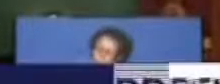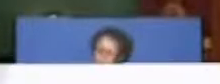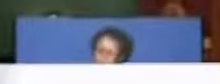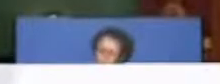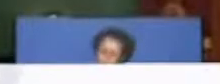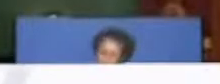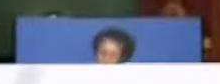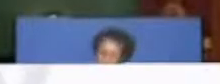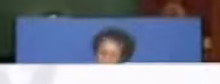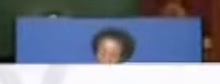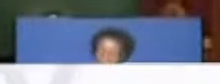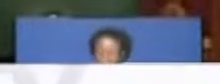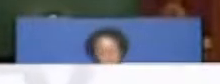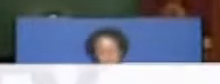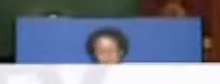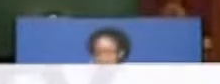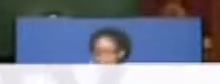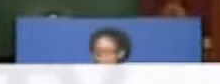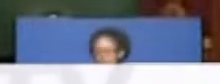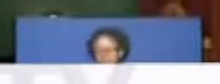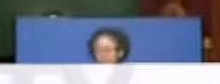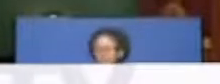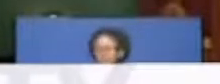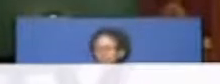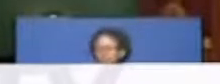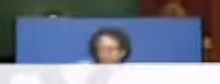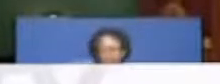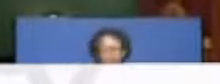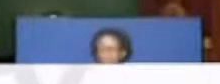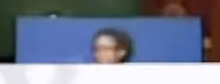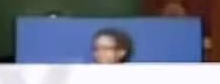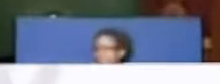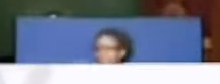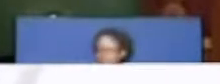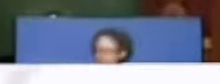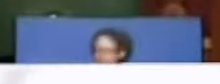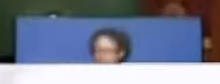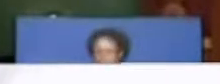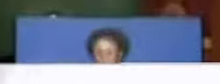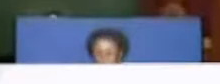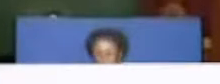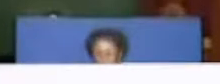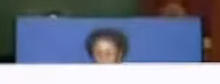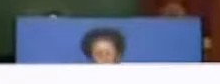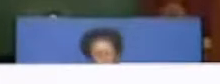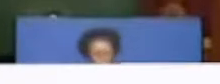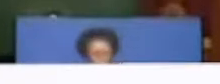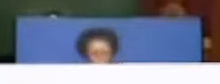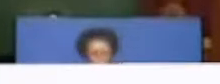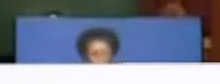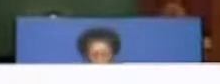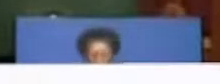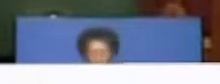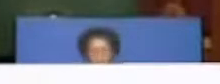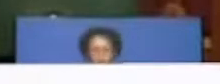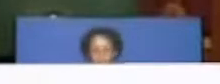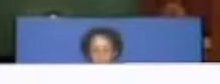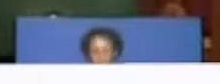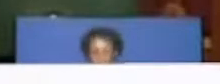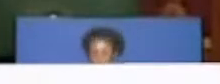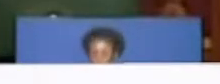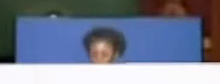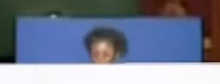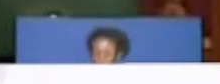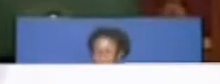would have to be adapted to a new normal where every Kenyan was his or her neighbor's keeper. In this